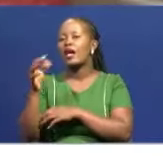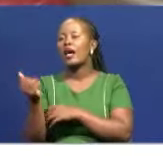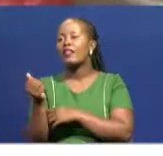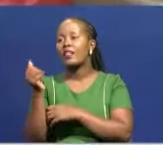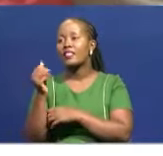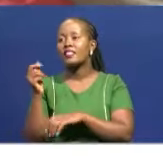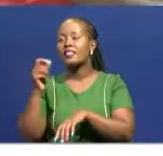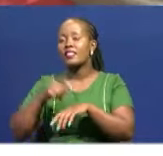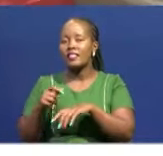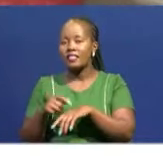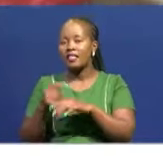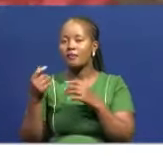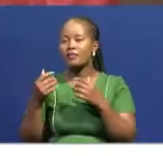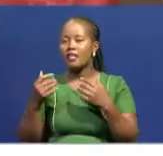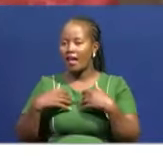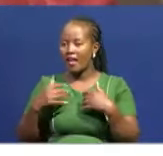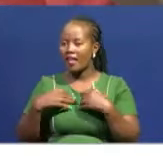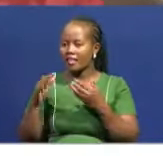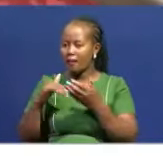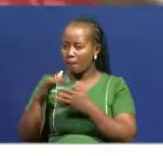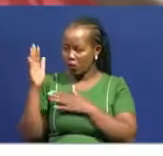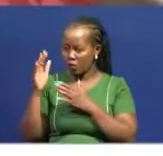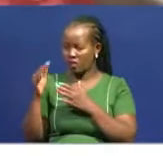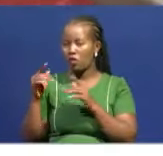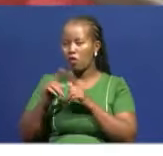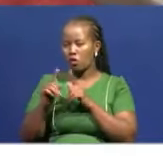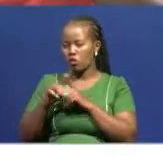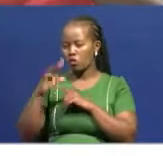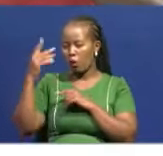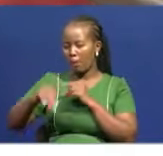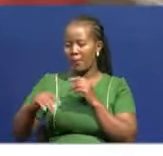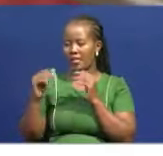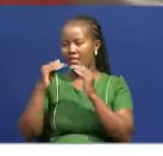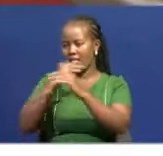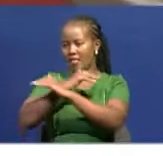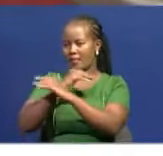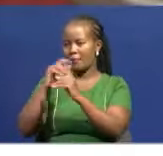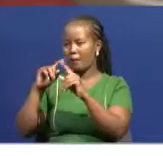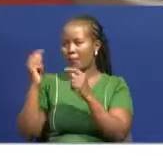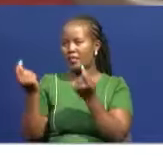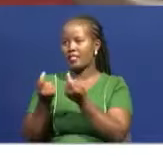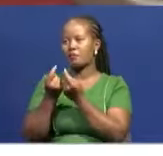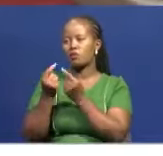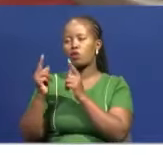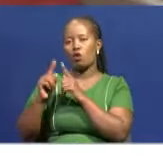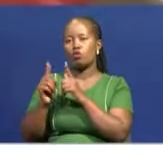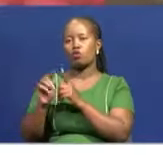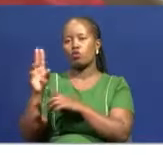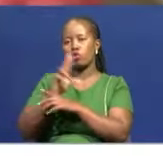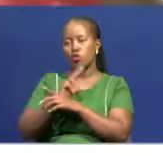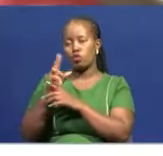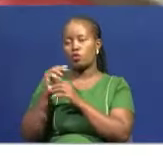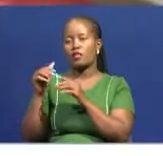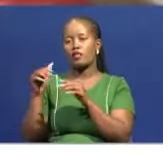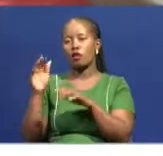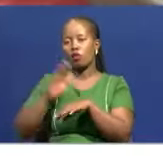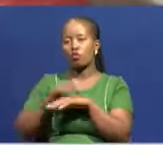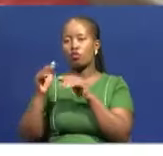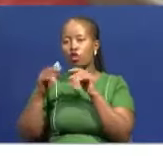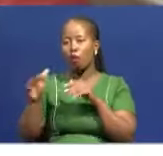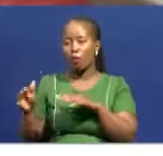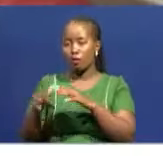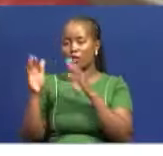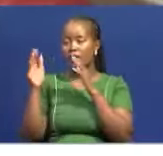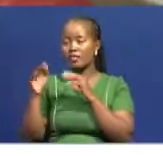they had a solid scrum. They were able to put Zimbabwe under pressure, and because of that, they built on that as a platform. And that is something that I think is